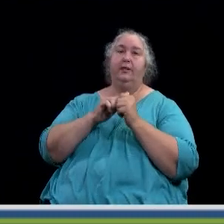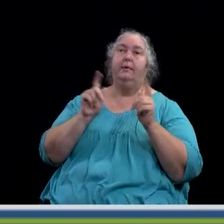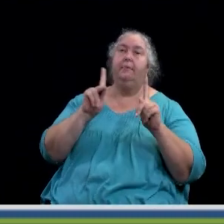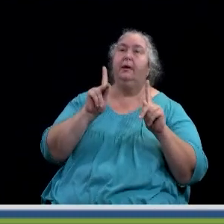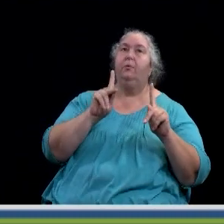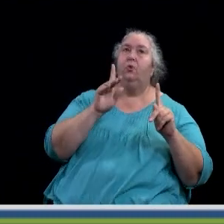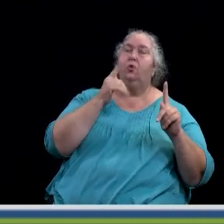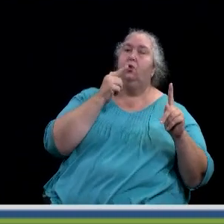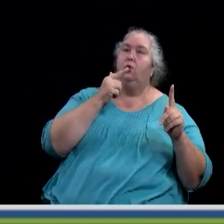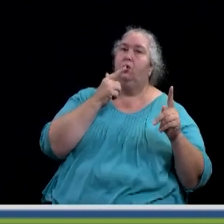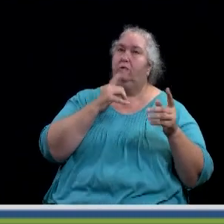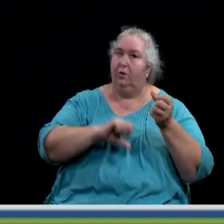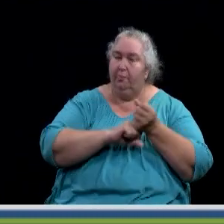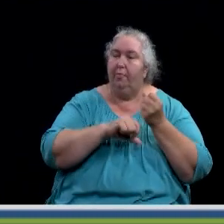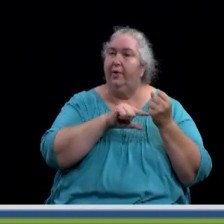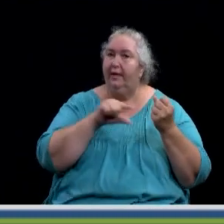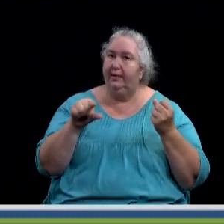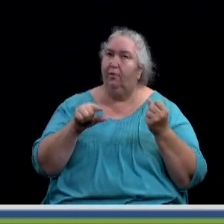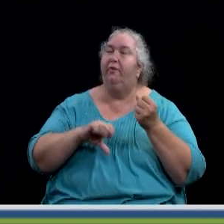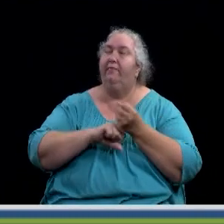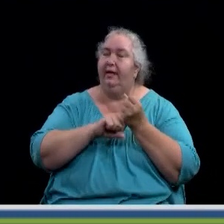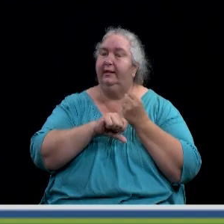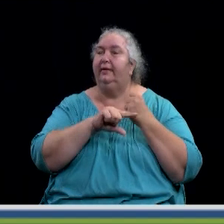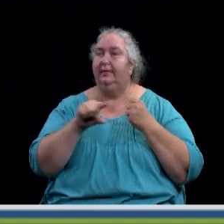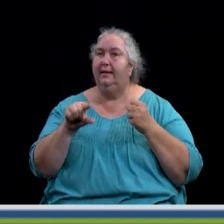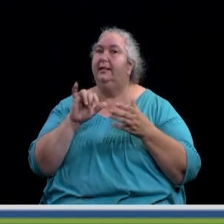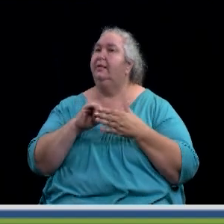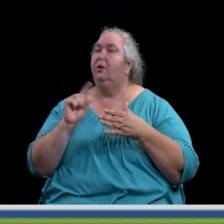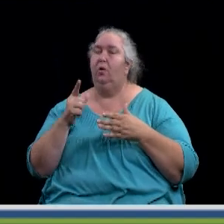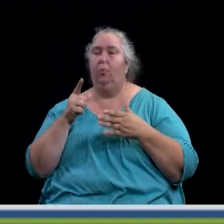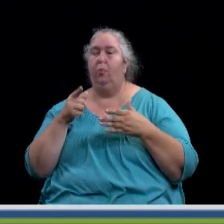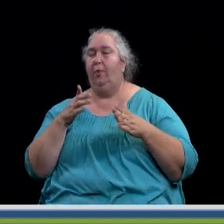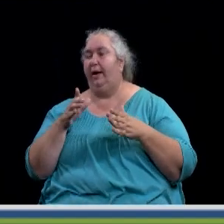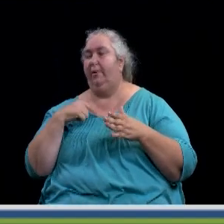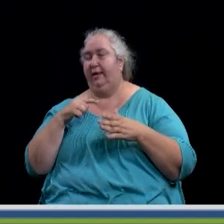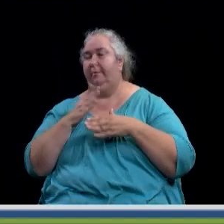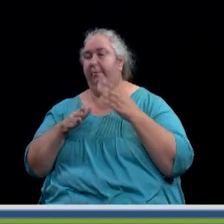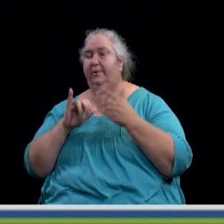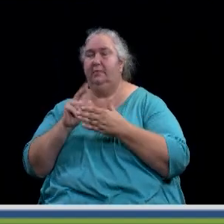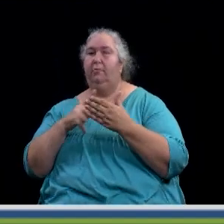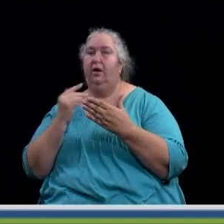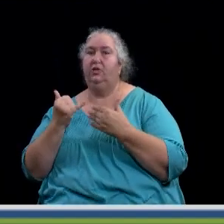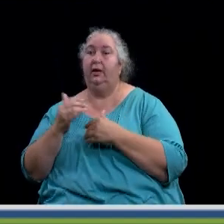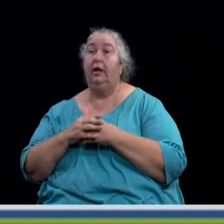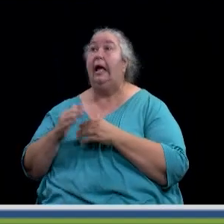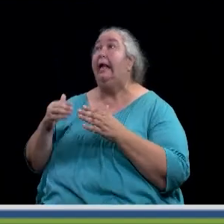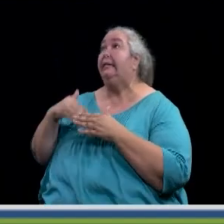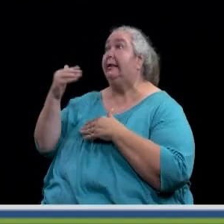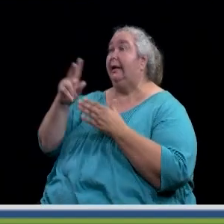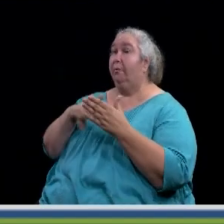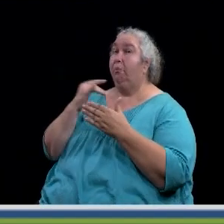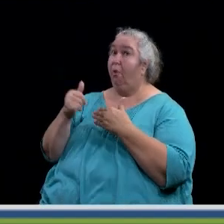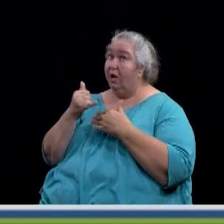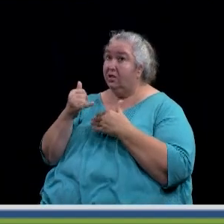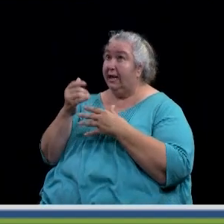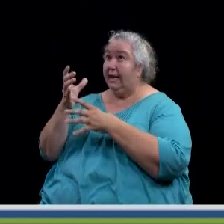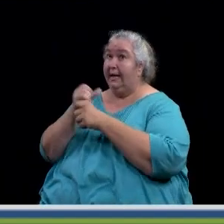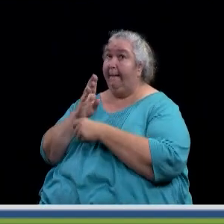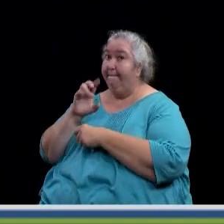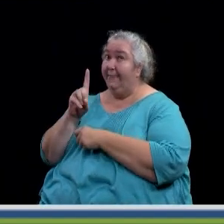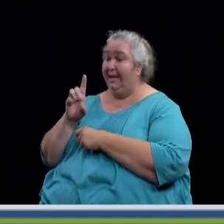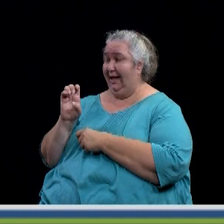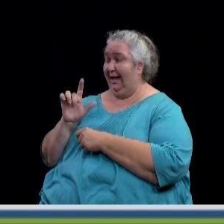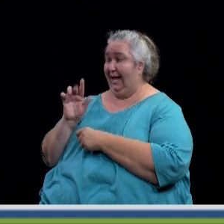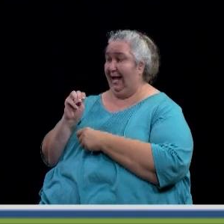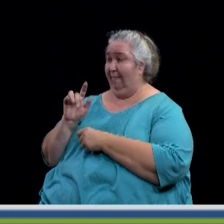success. Next projects to receive bids shall be Elm Avenue Phase 2, the federal grant project, and the